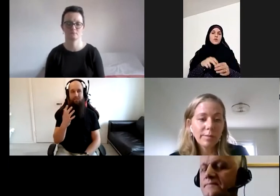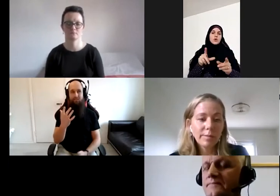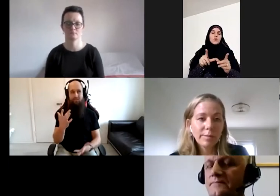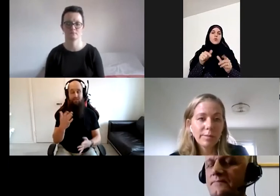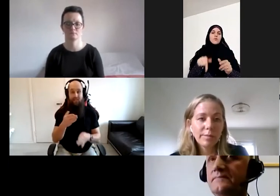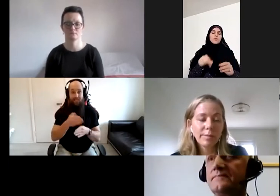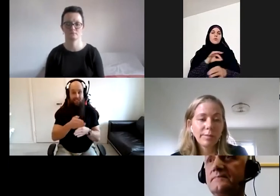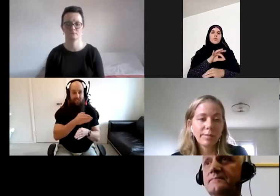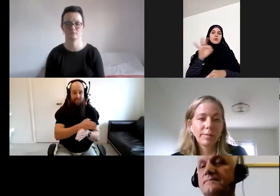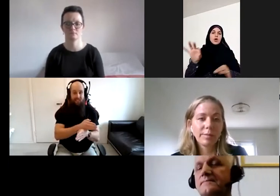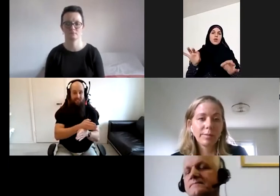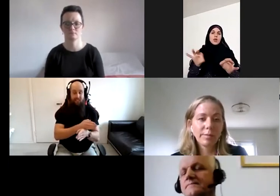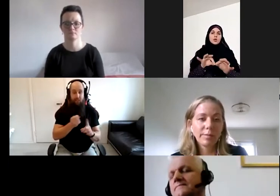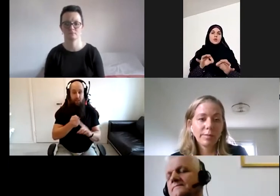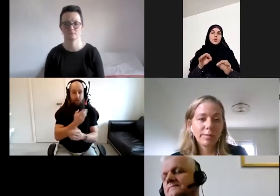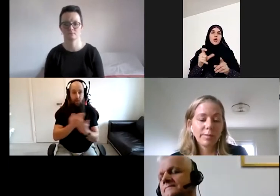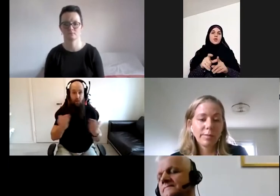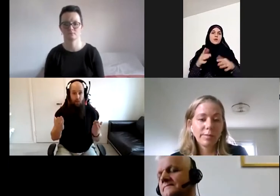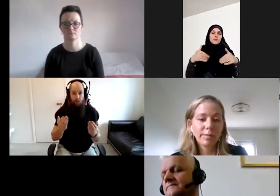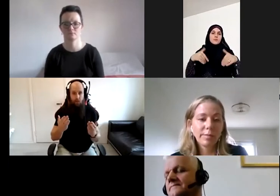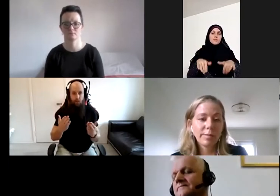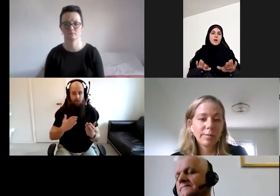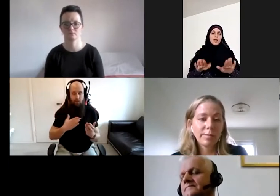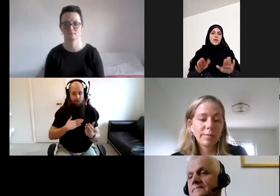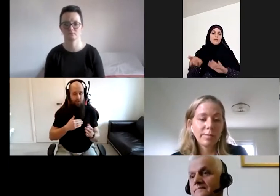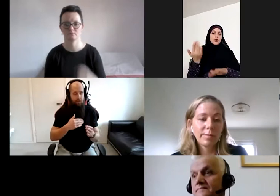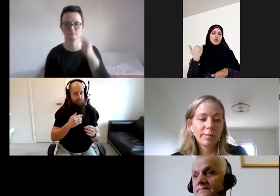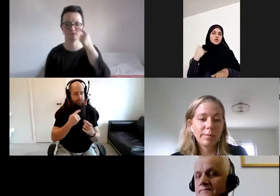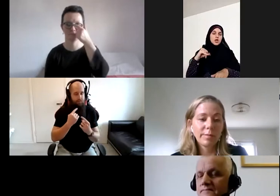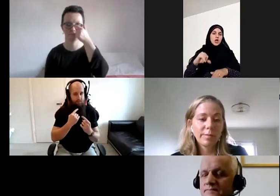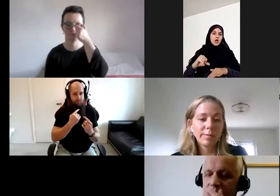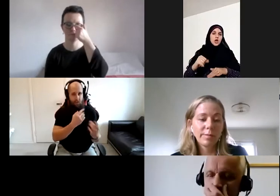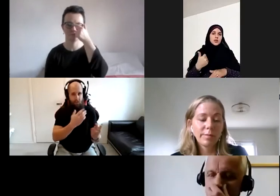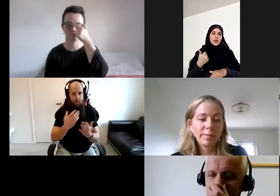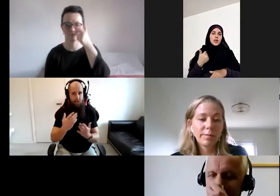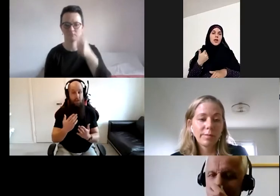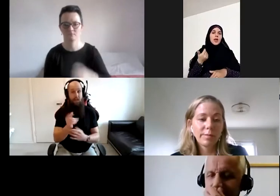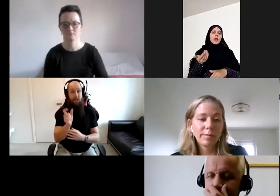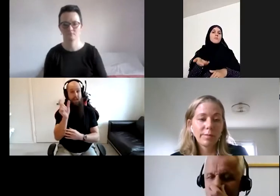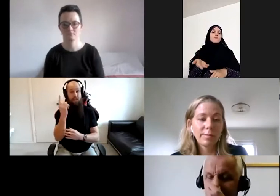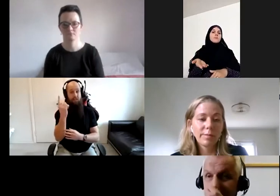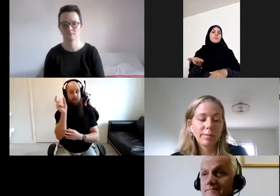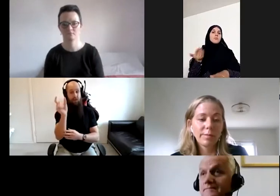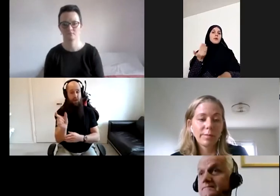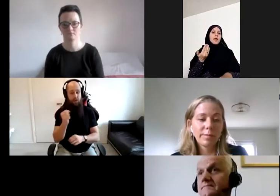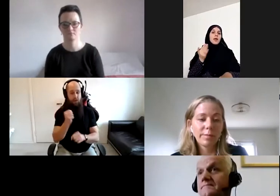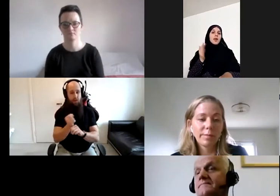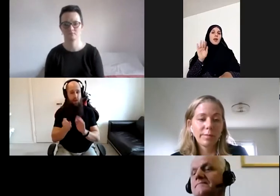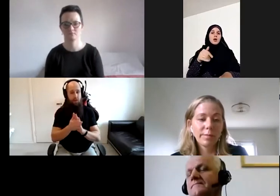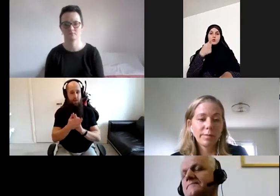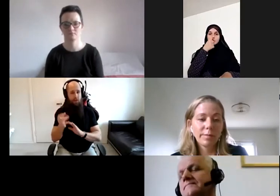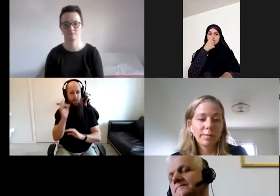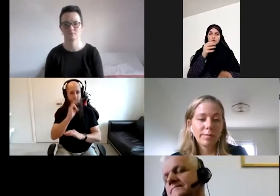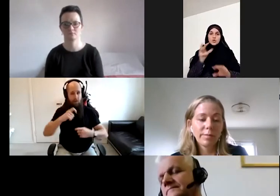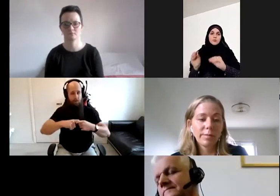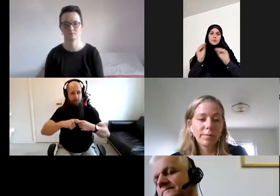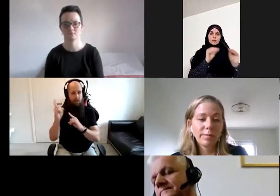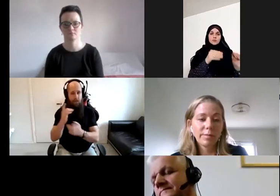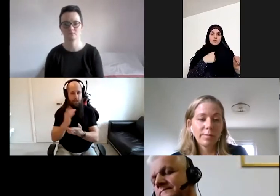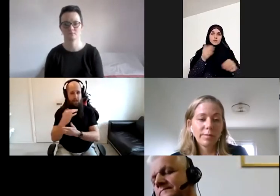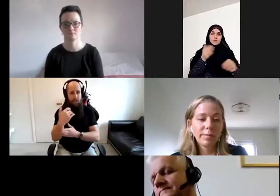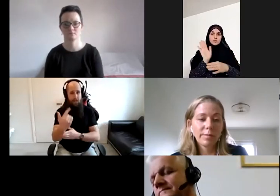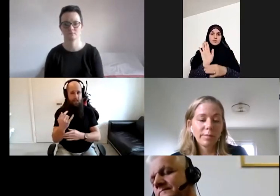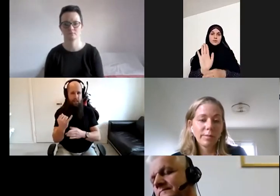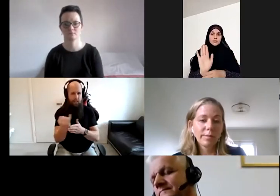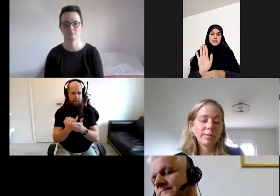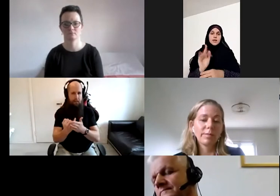Before I start with my presentation, I have to say that as someone who has worked on issues related to human rights protection, mainly in